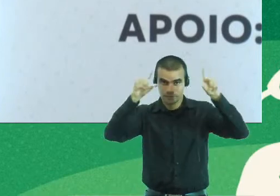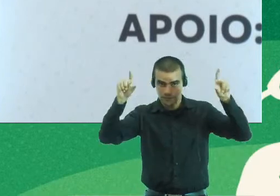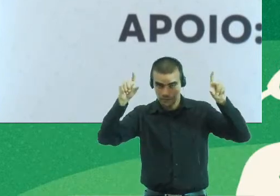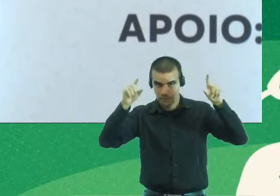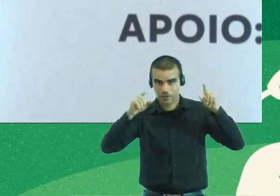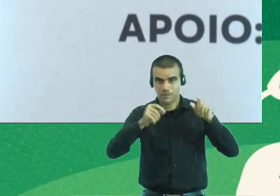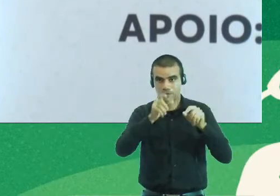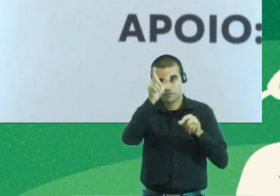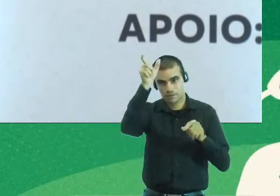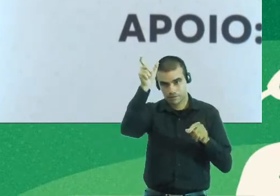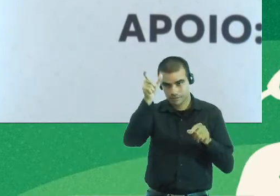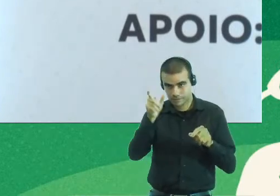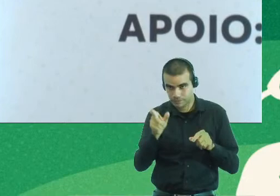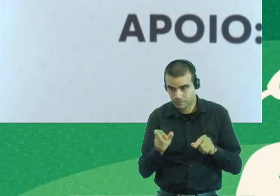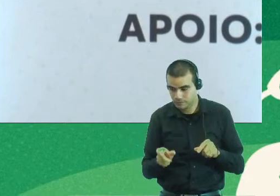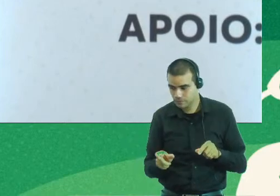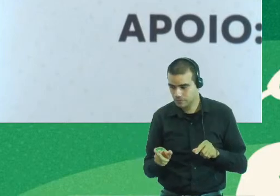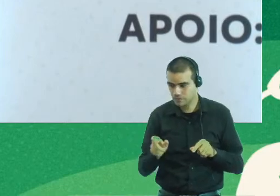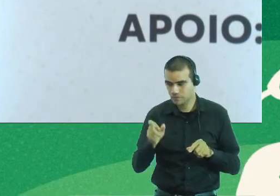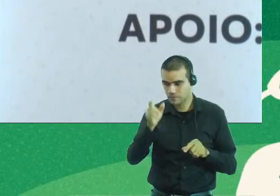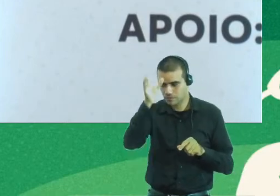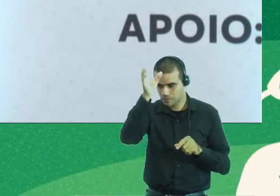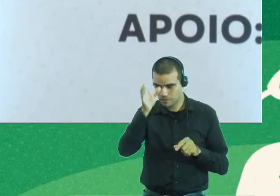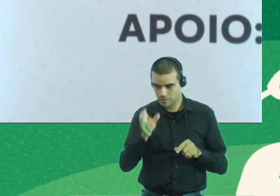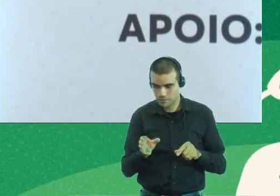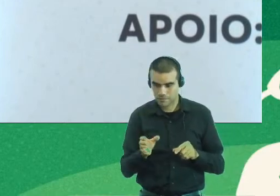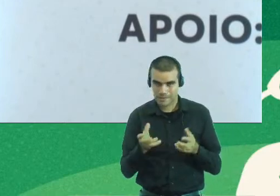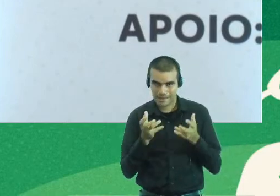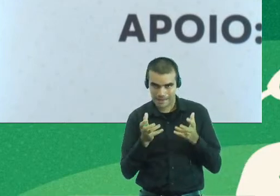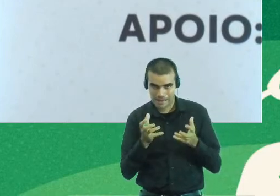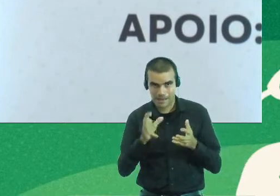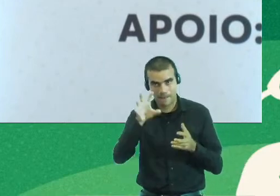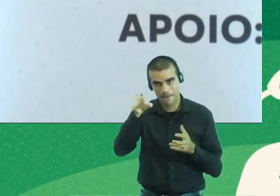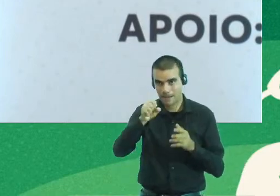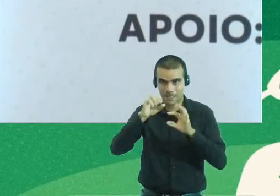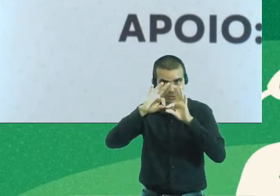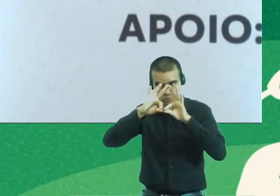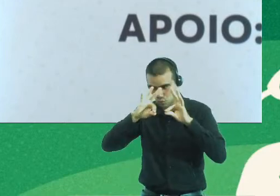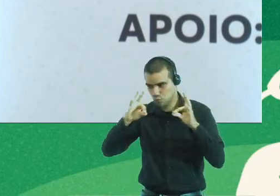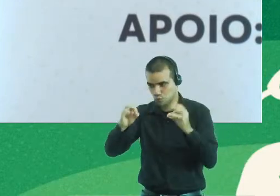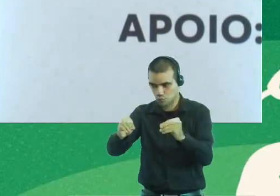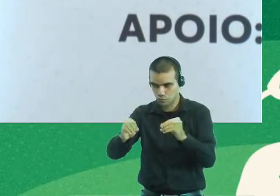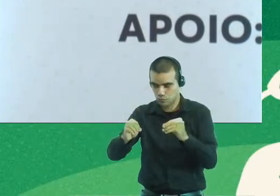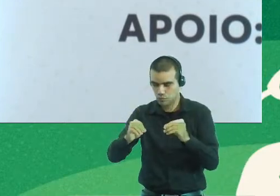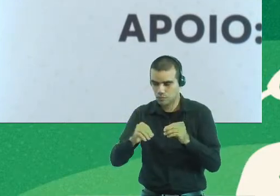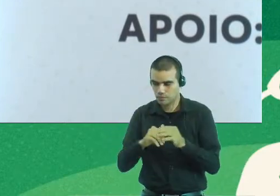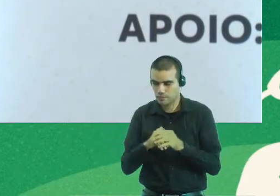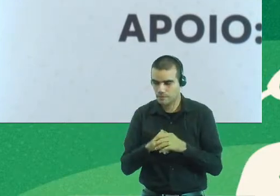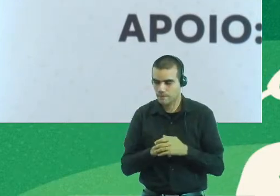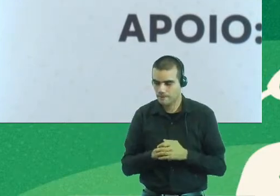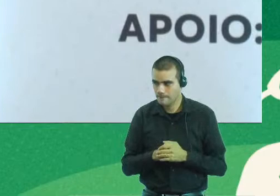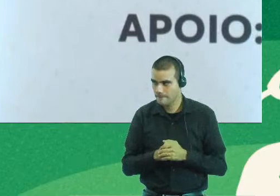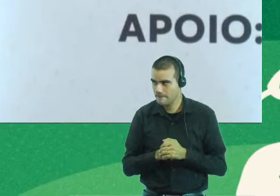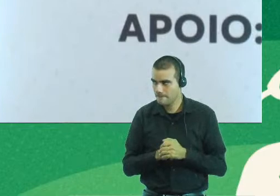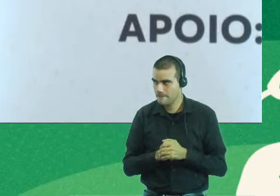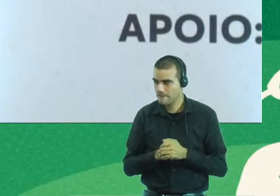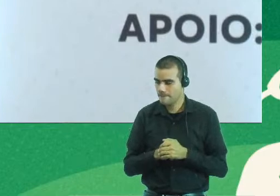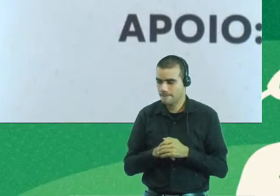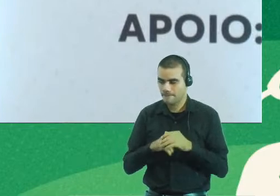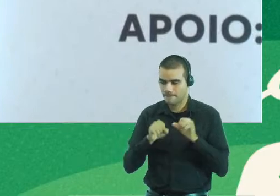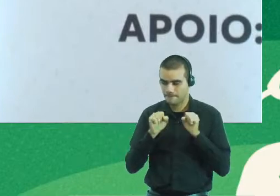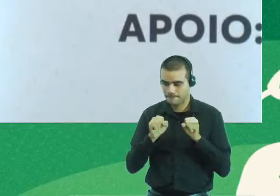say, grab all of those, I can do, I guess,